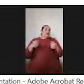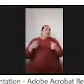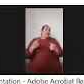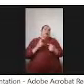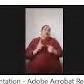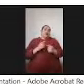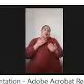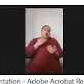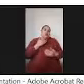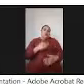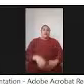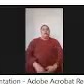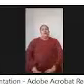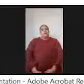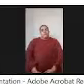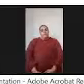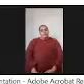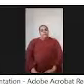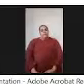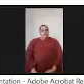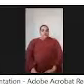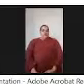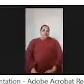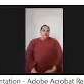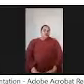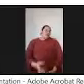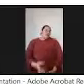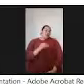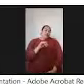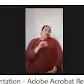you. Thank you. Mr. Jawardin.